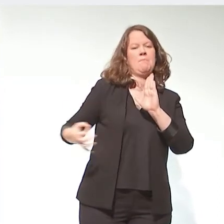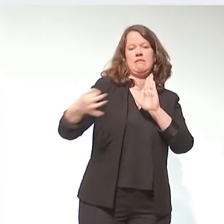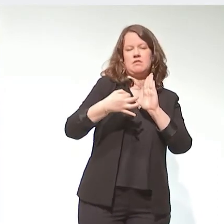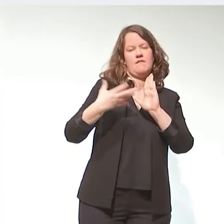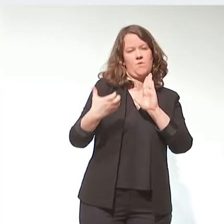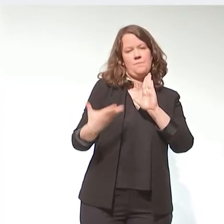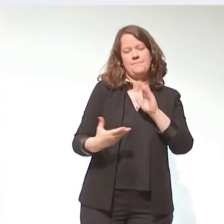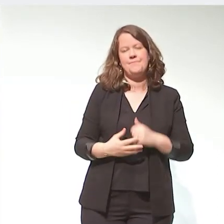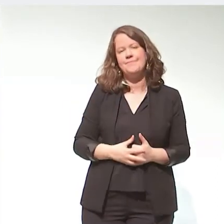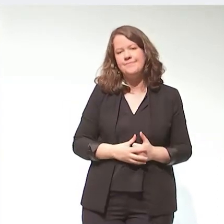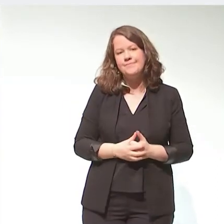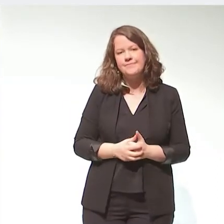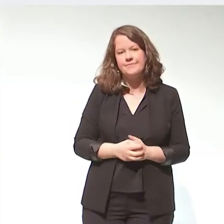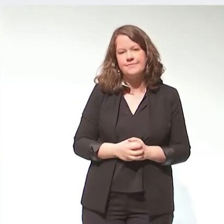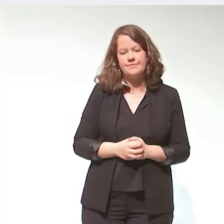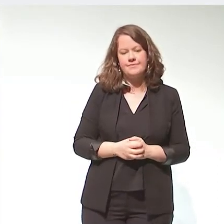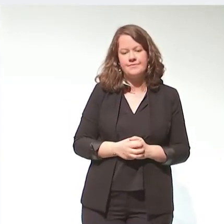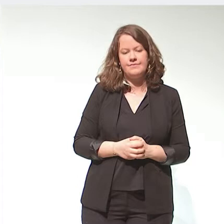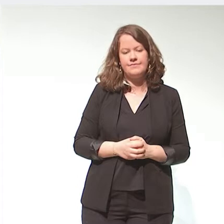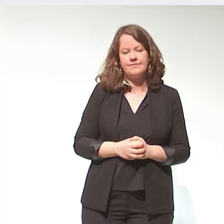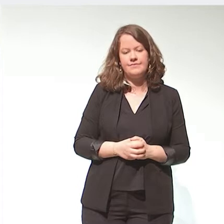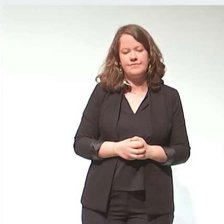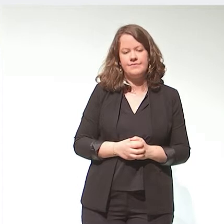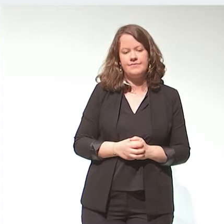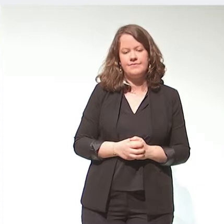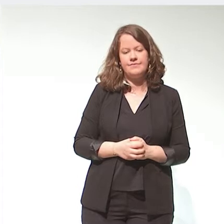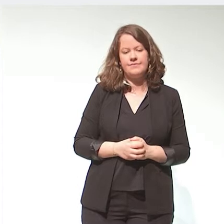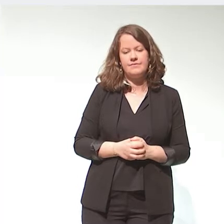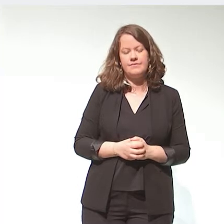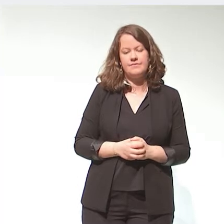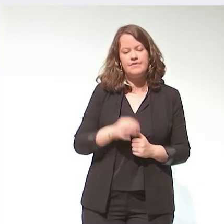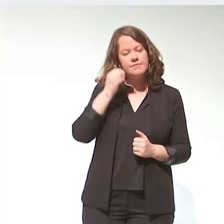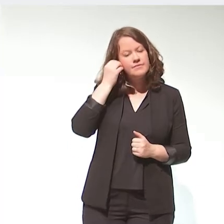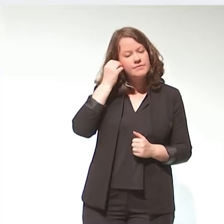in all the EU countries.